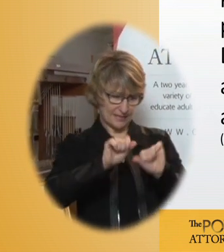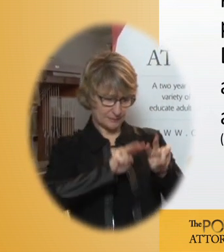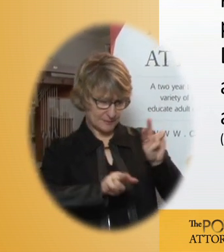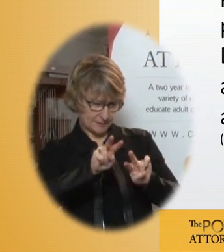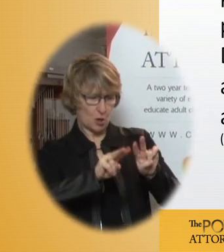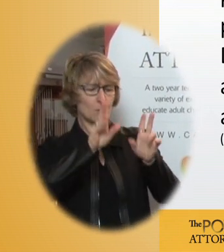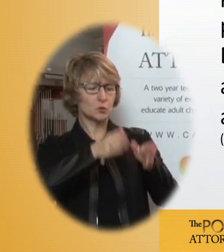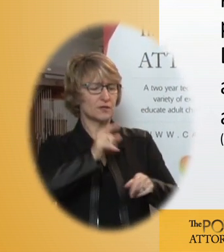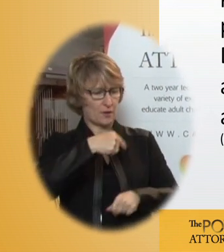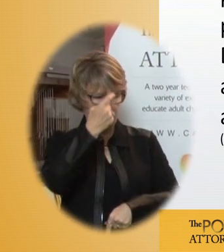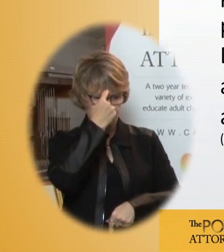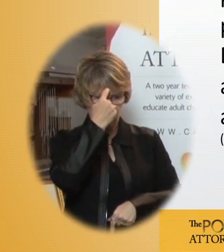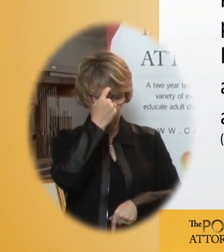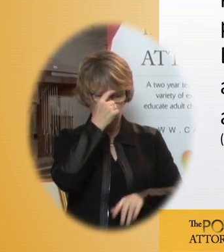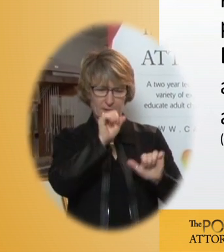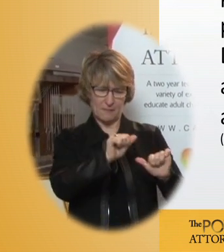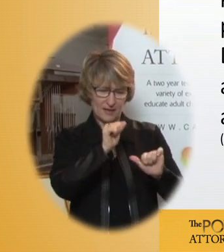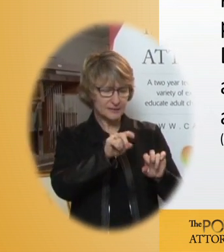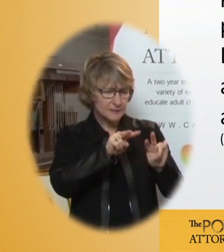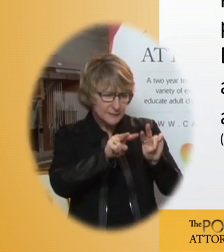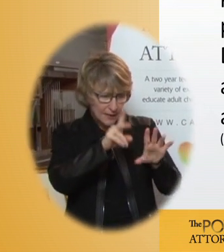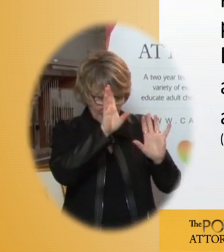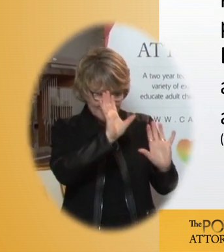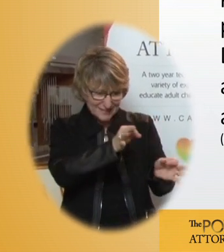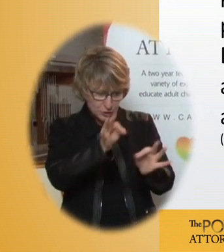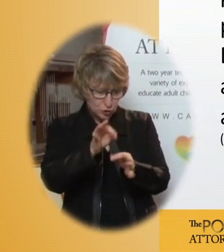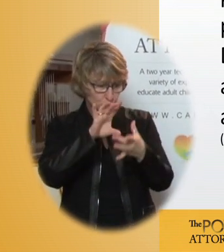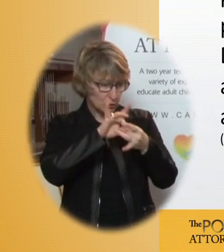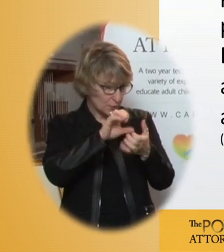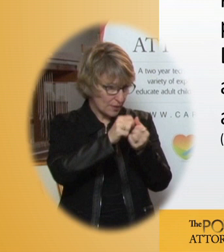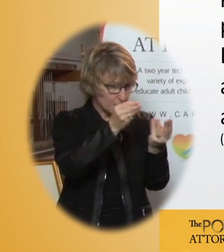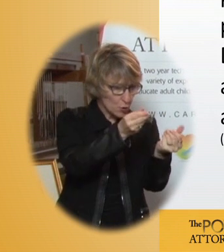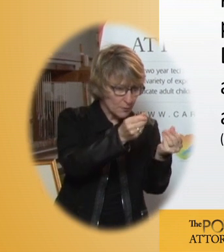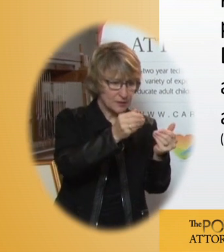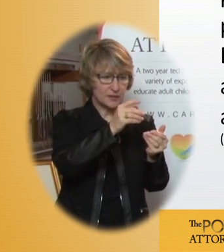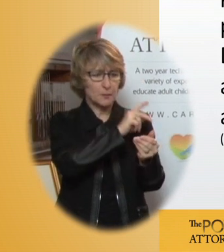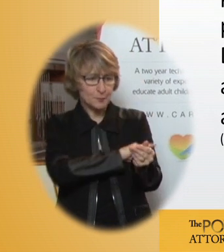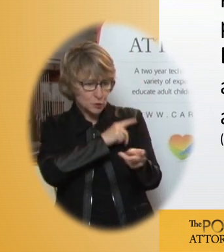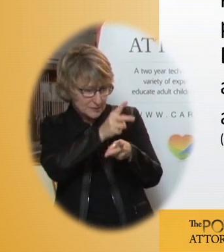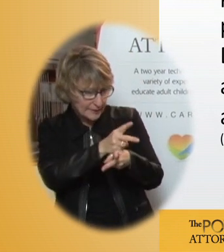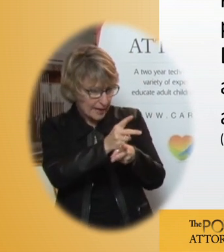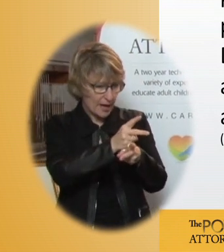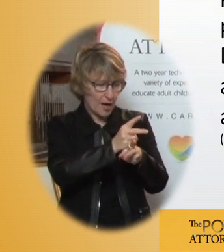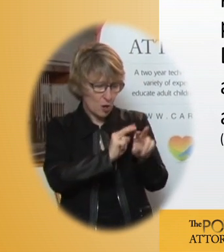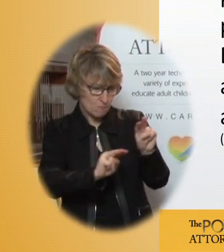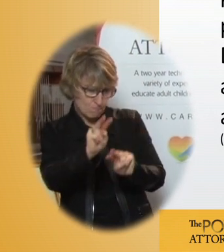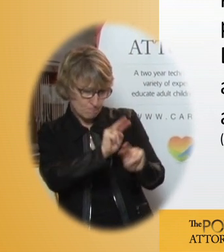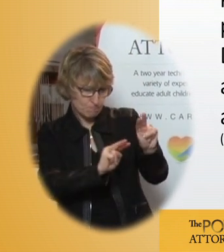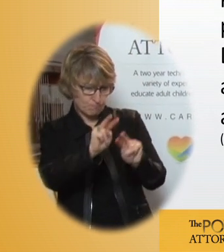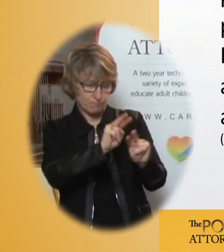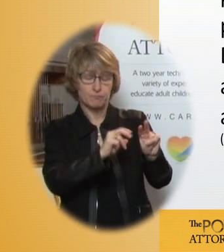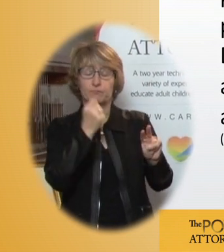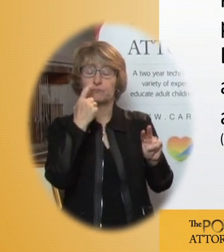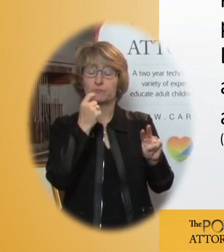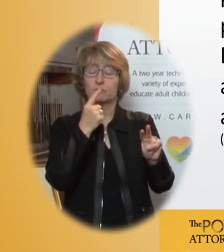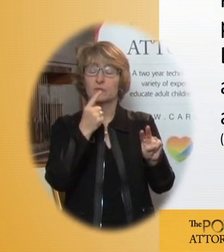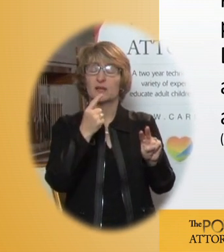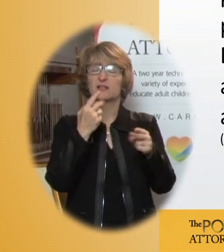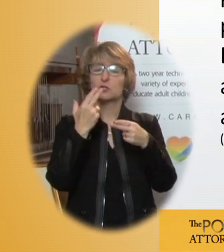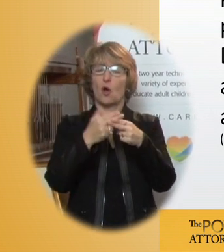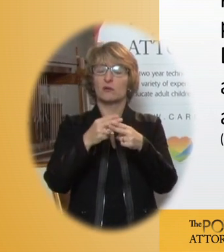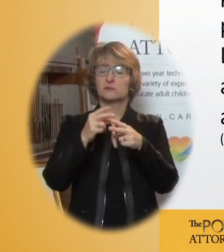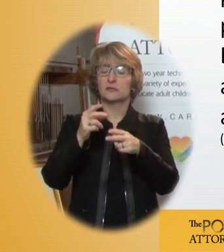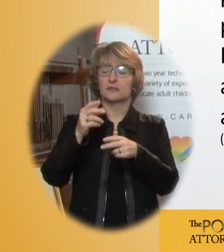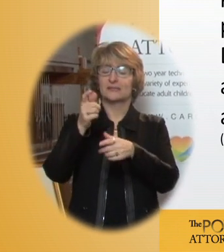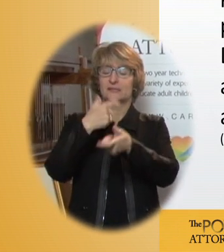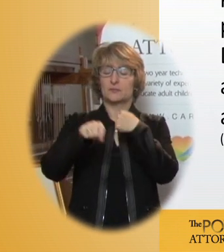mental capacity to make decisions about property and personal care. Under the Substitute Decision